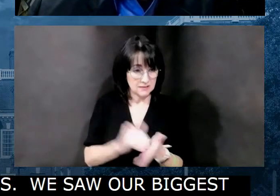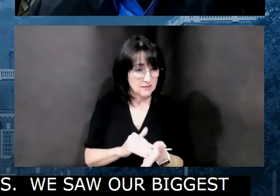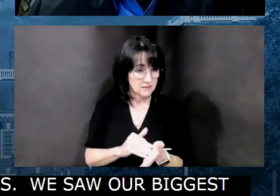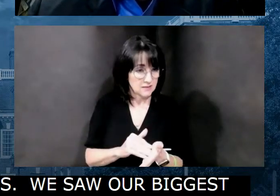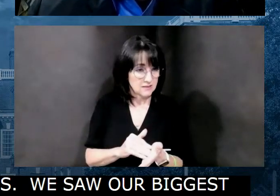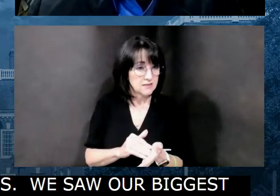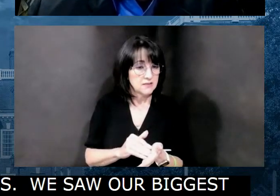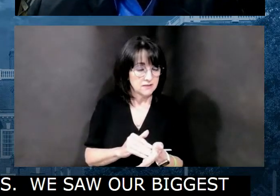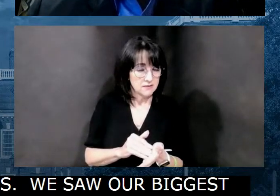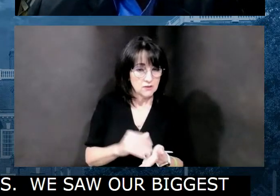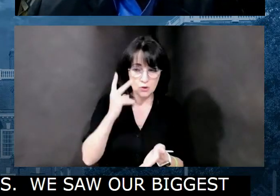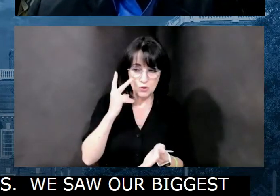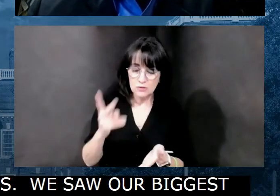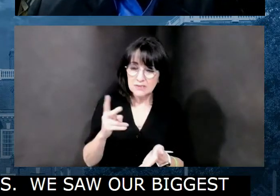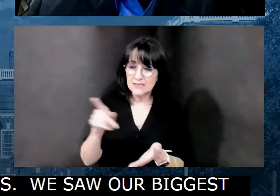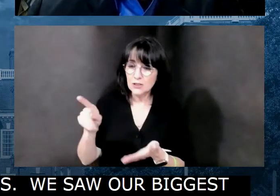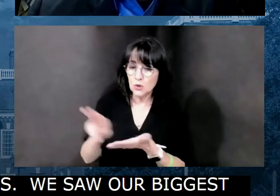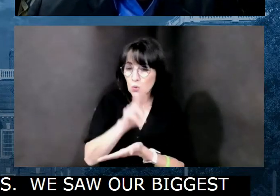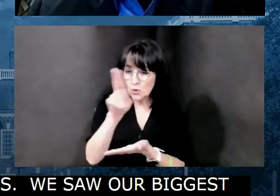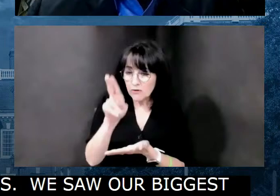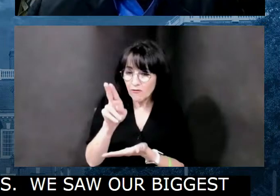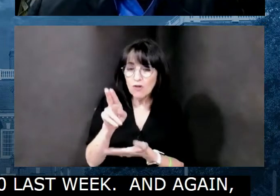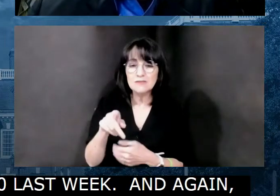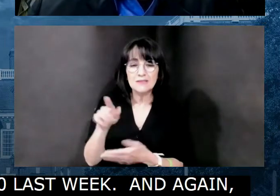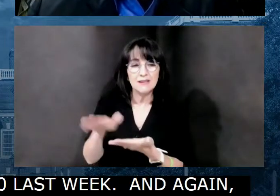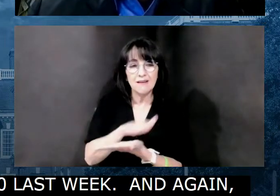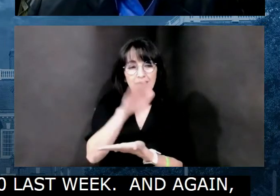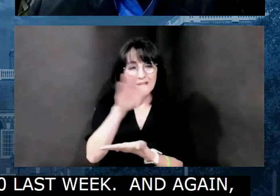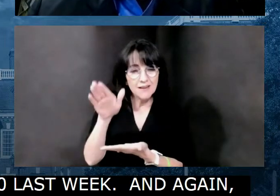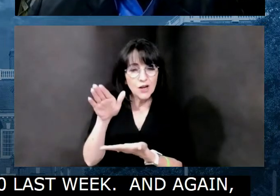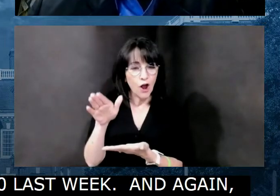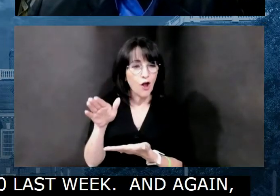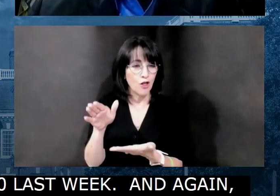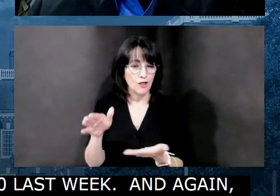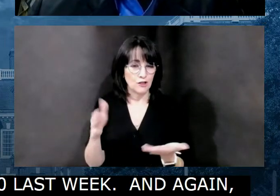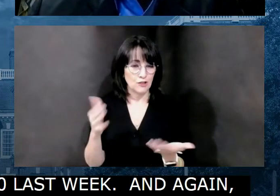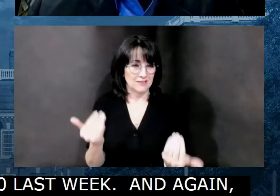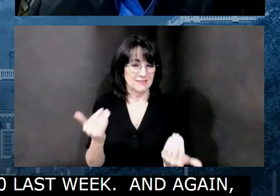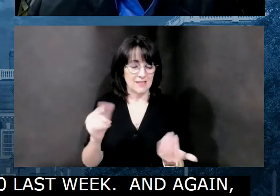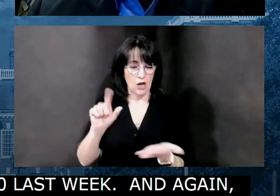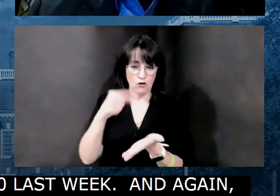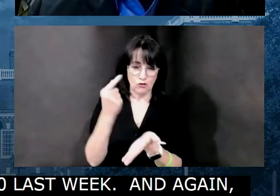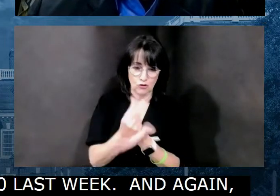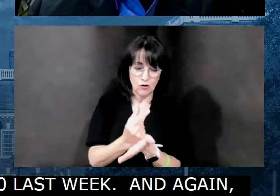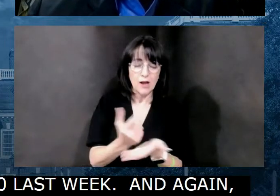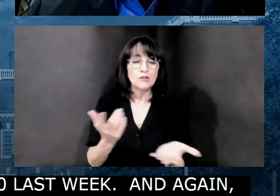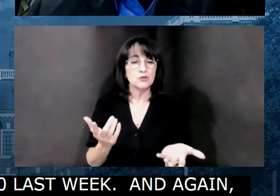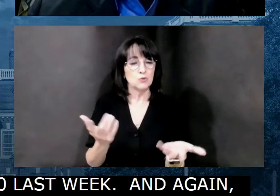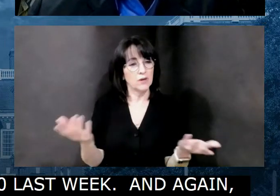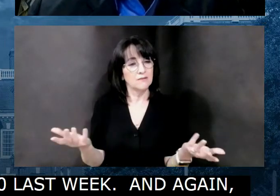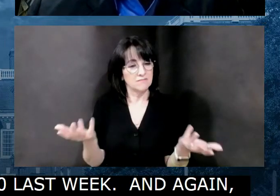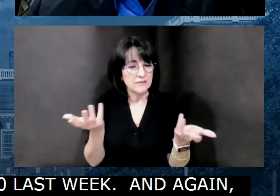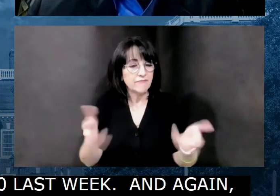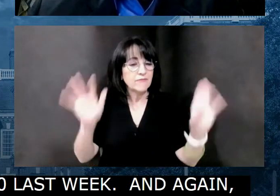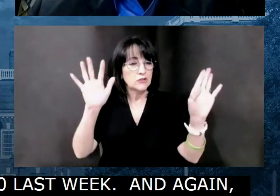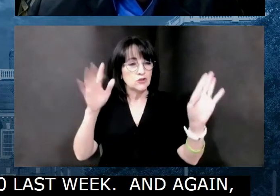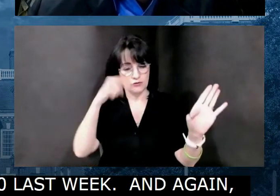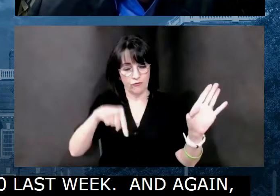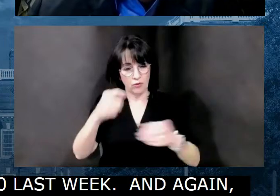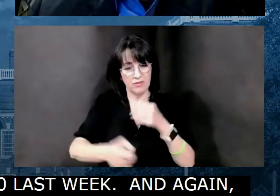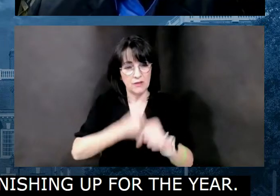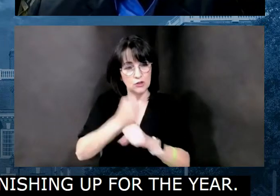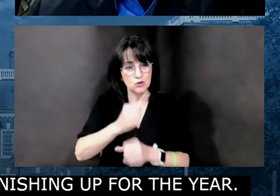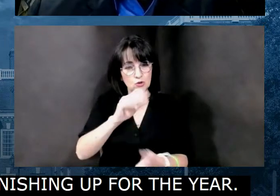universities and colleges are finishing up for the year. High schools in sports are finishing up, and they had a lot of voluntary testing as well.